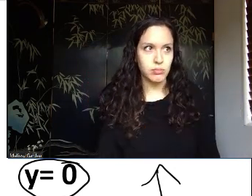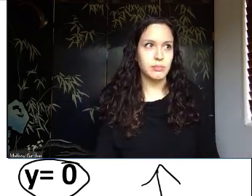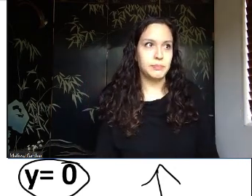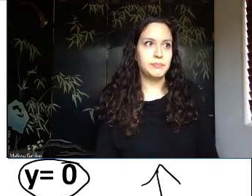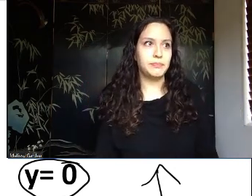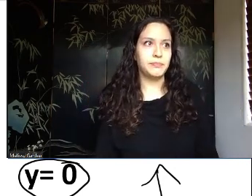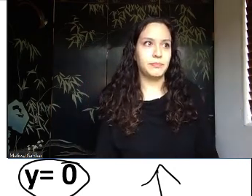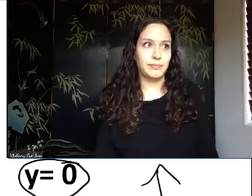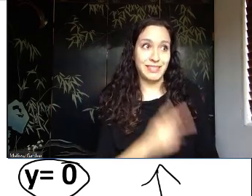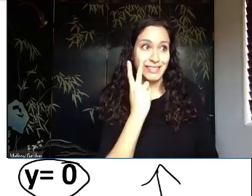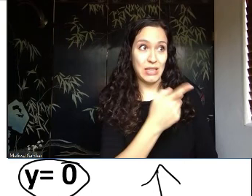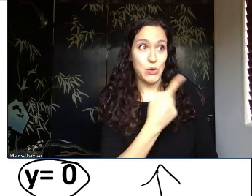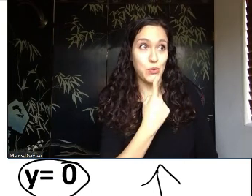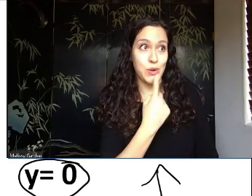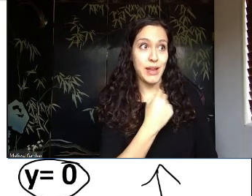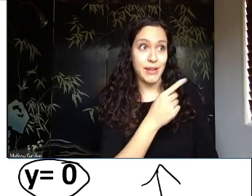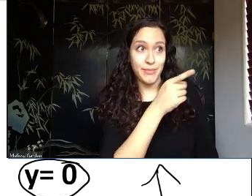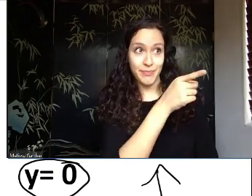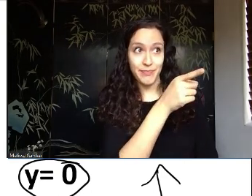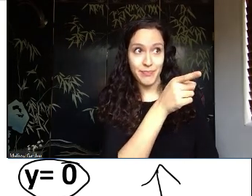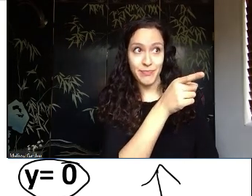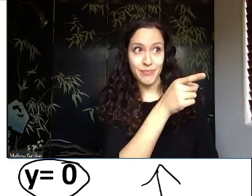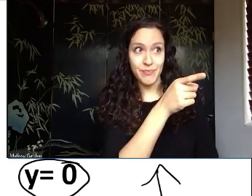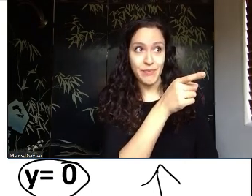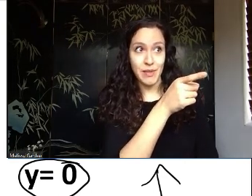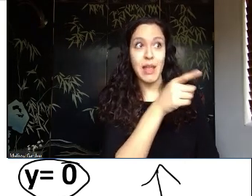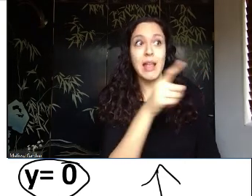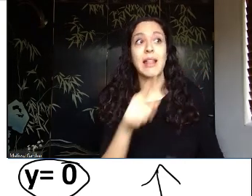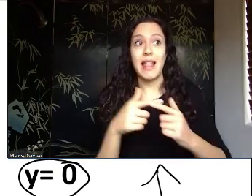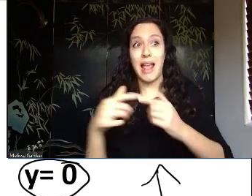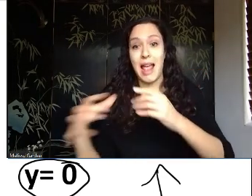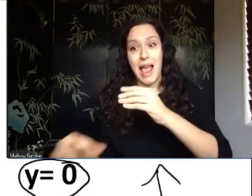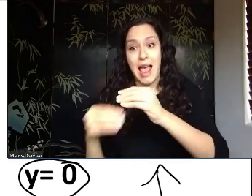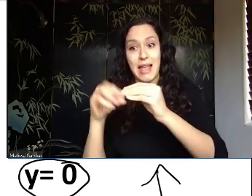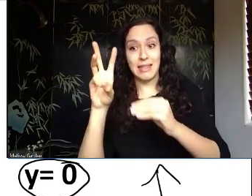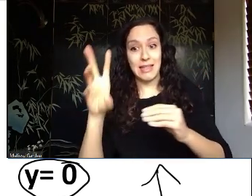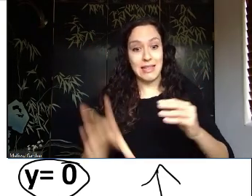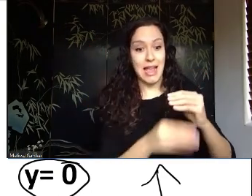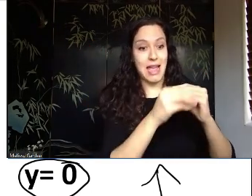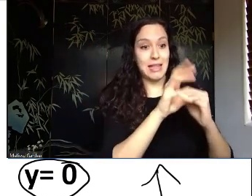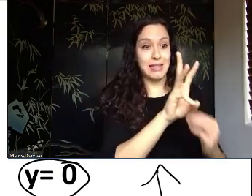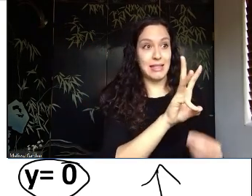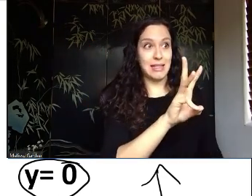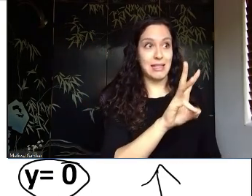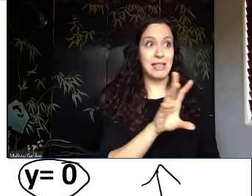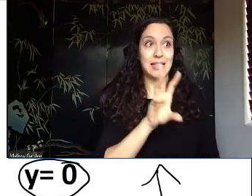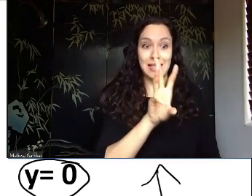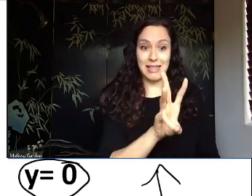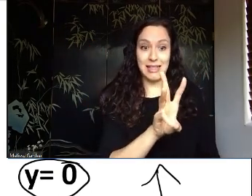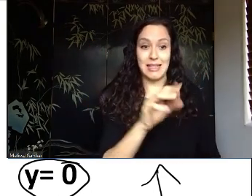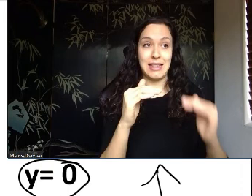left in red. So then I add 6, so 6 equals